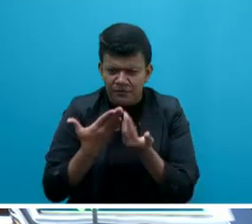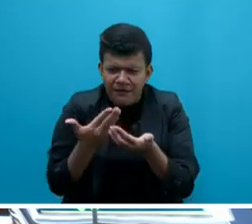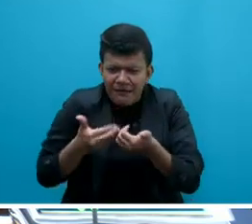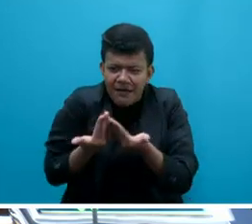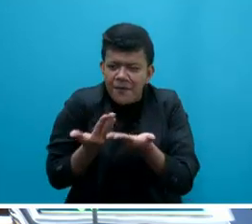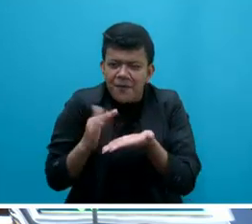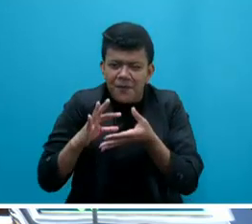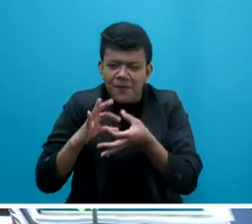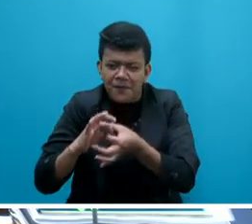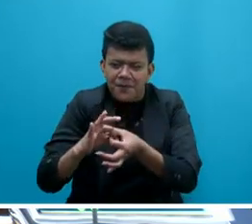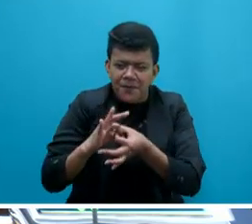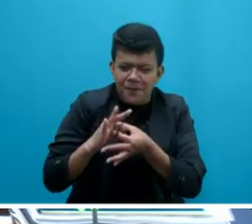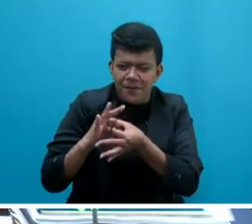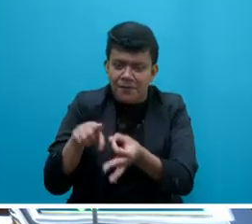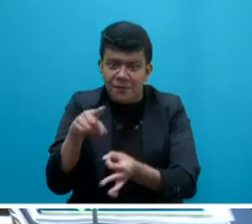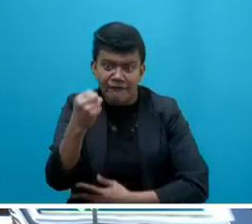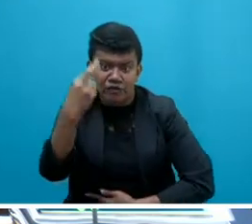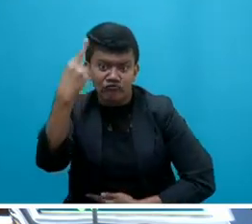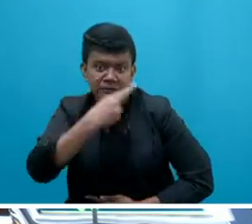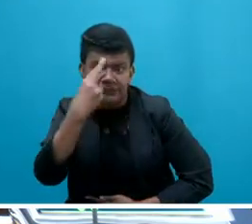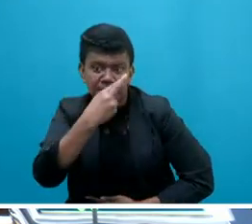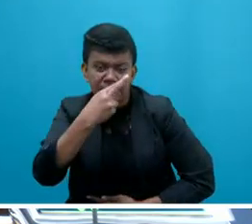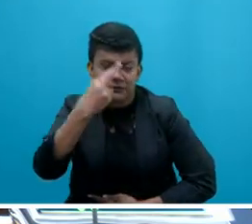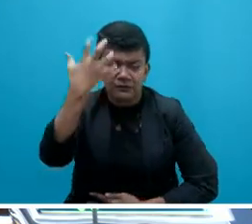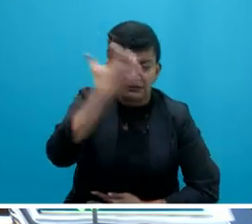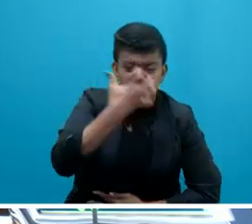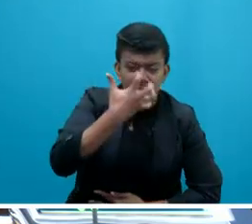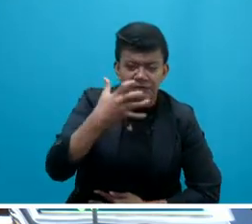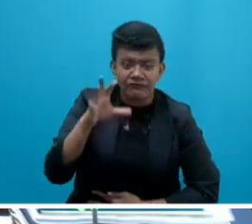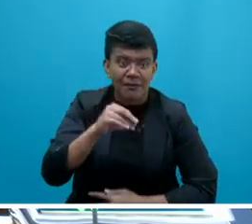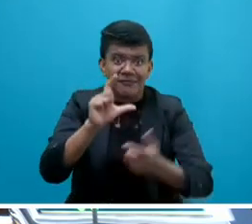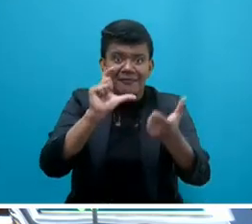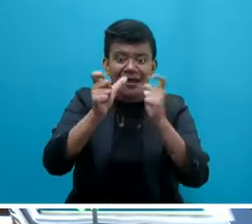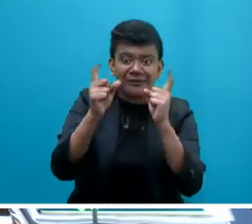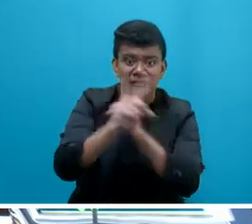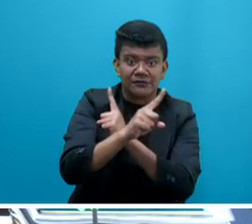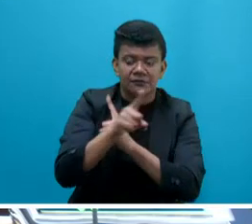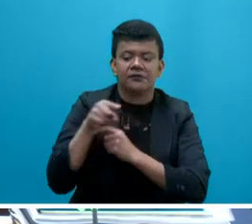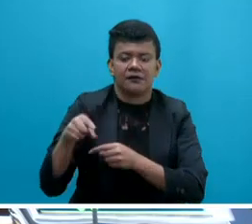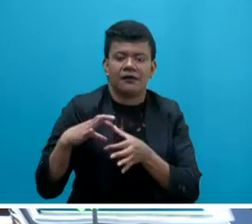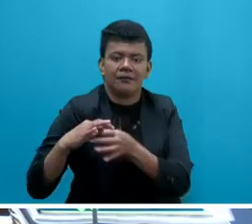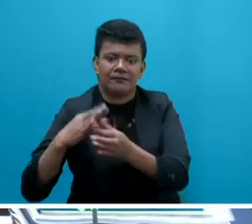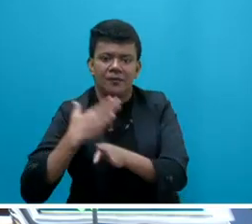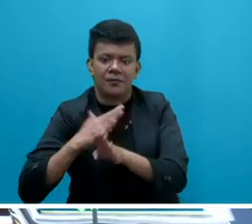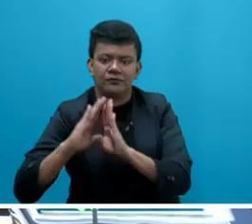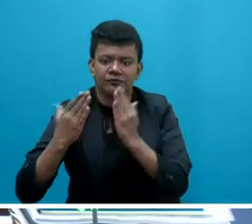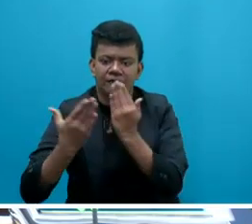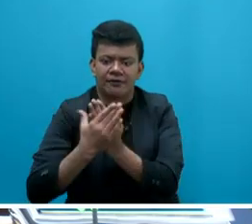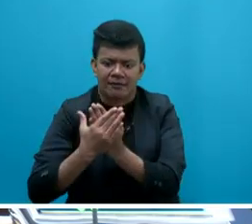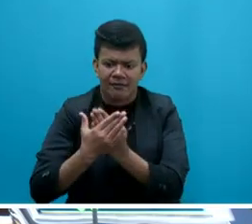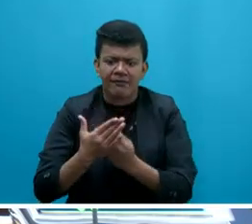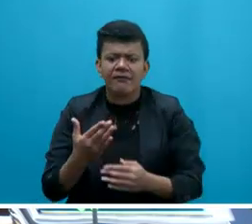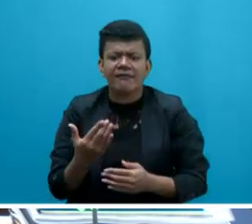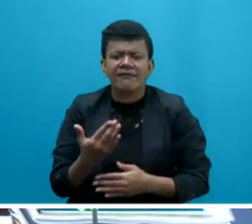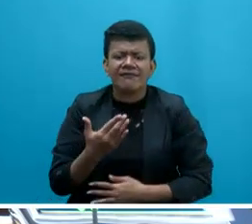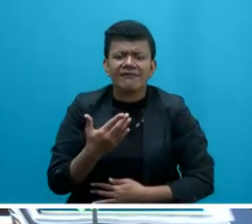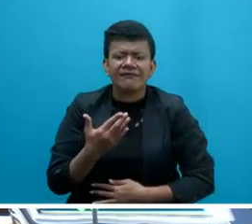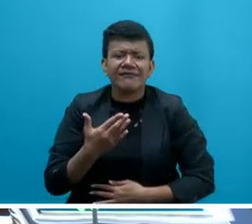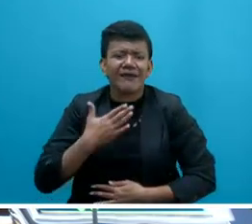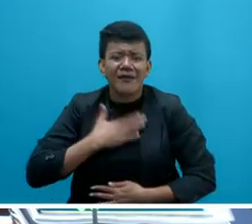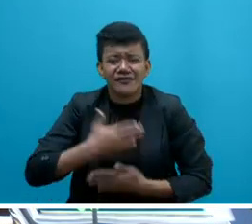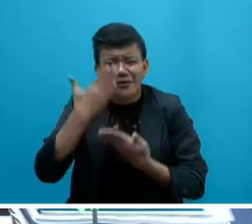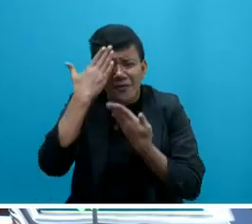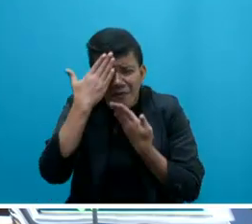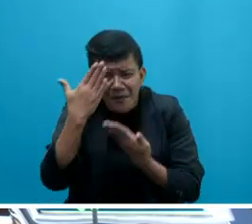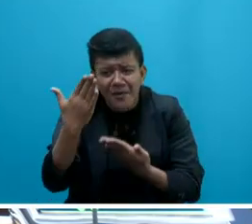threats brought about by climate change. And I would recommend to the Honorable Sokuru not to rely on Al Gore